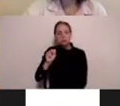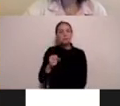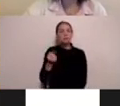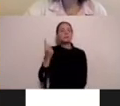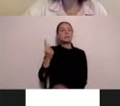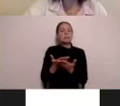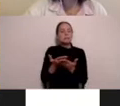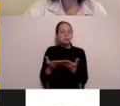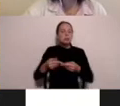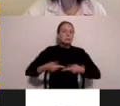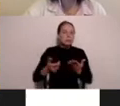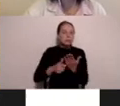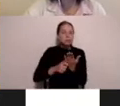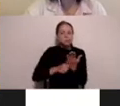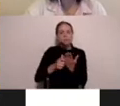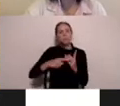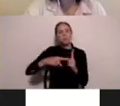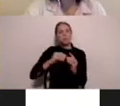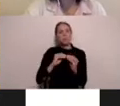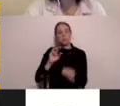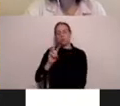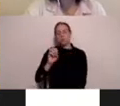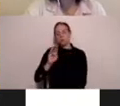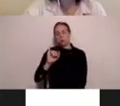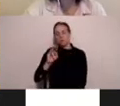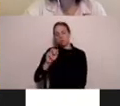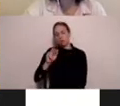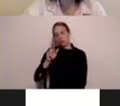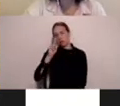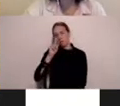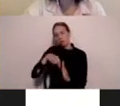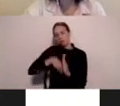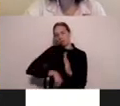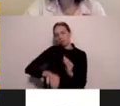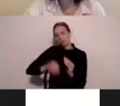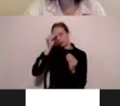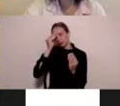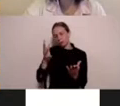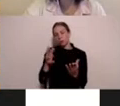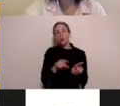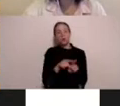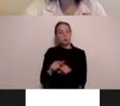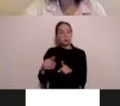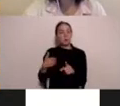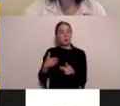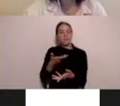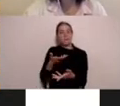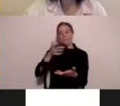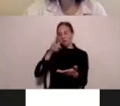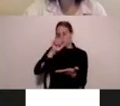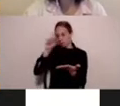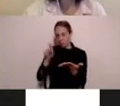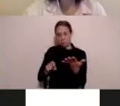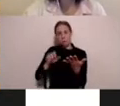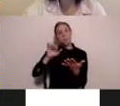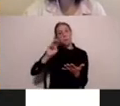webinars if you're interested in finding more information. You can also check out our interactive national map, which is shows a map of